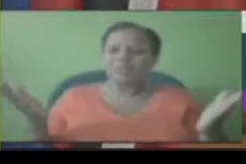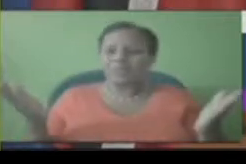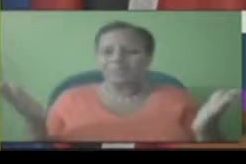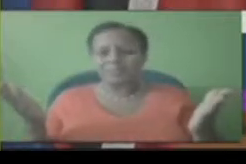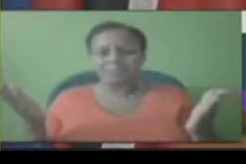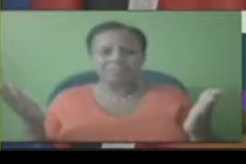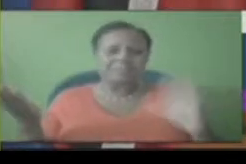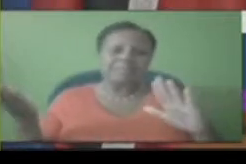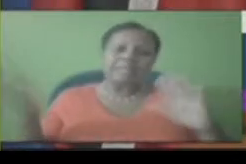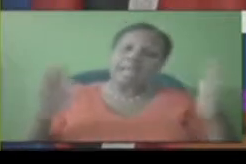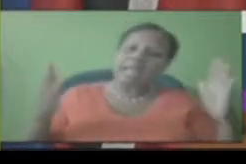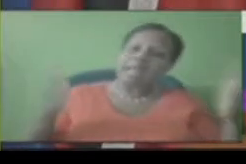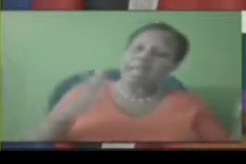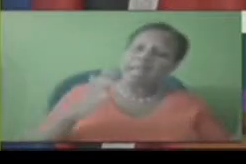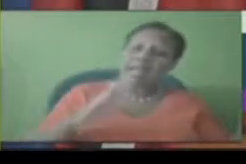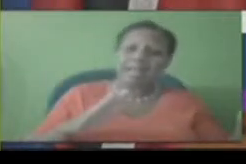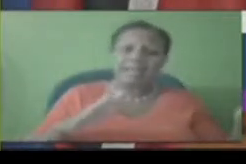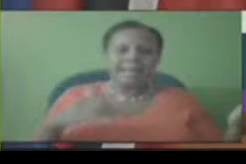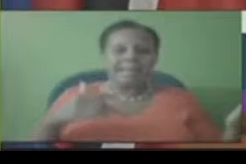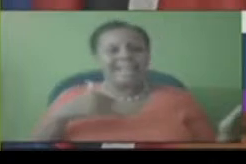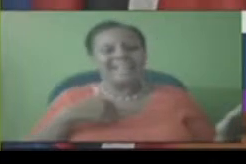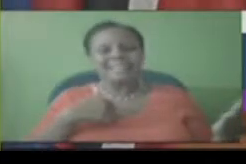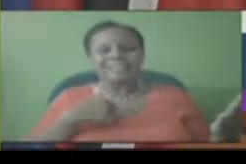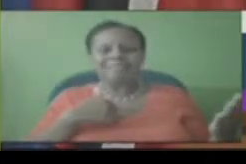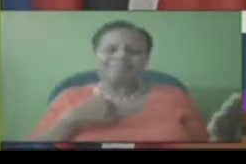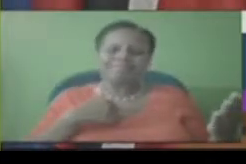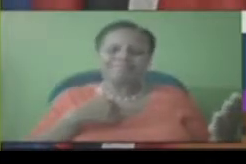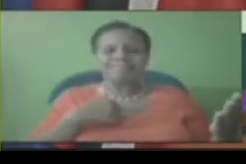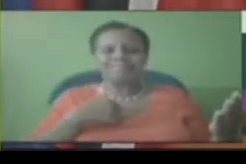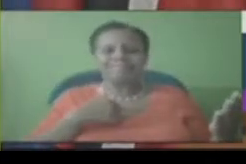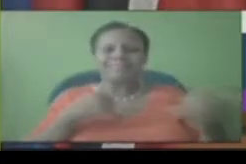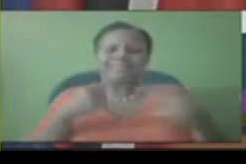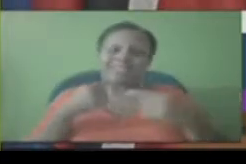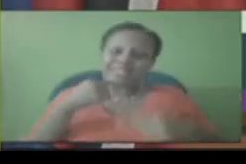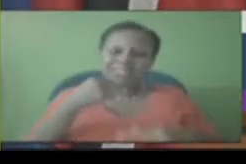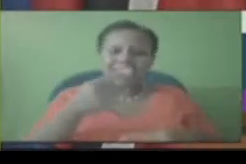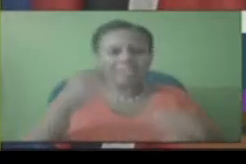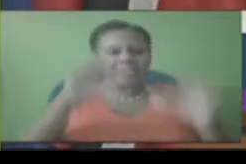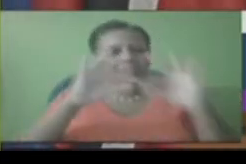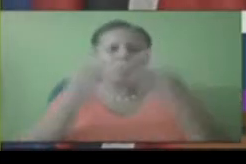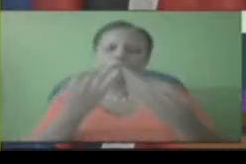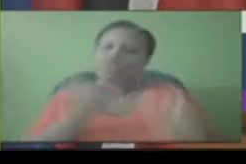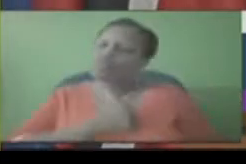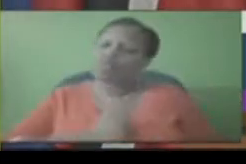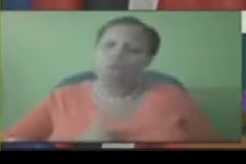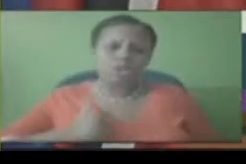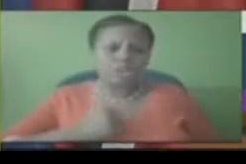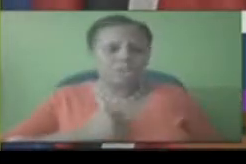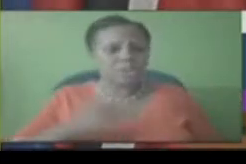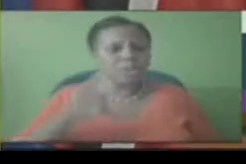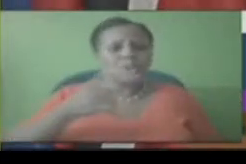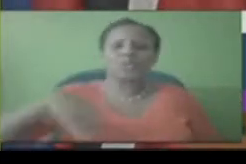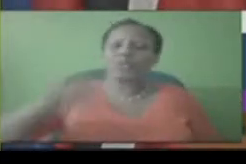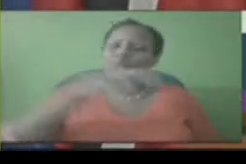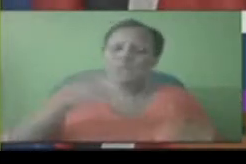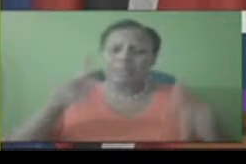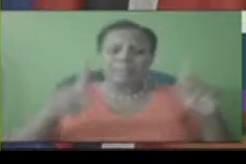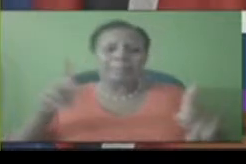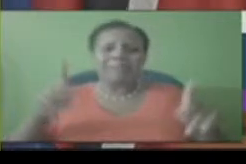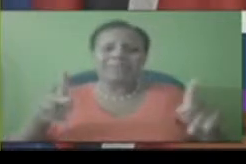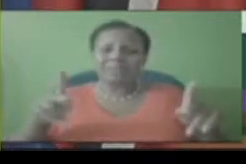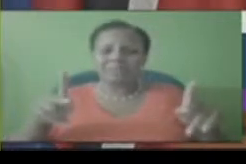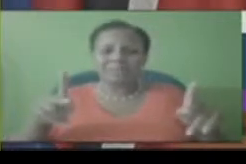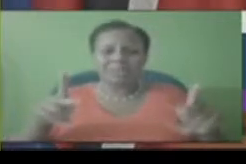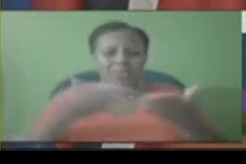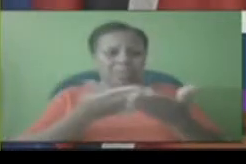deaths to date. Those patients, none of them had been